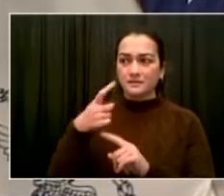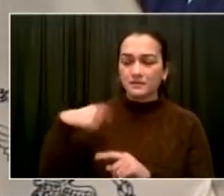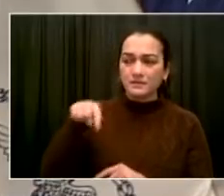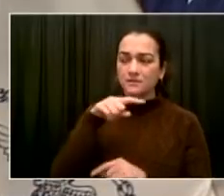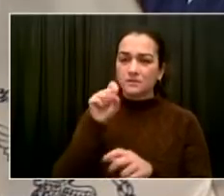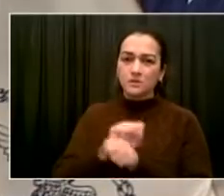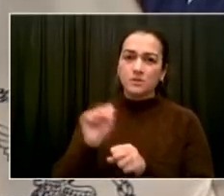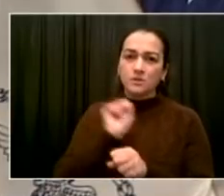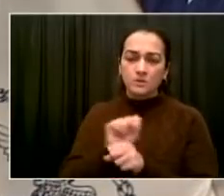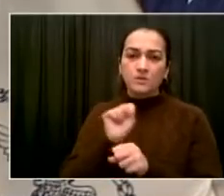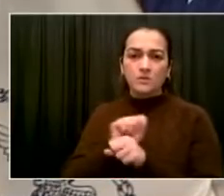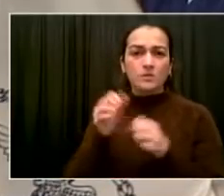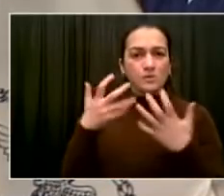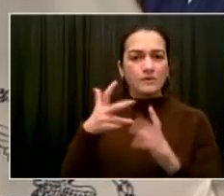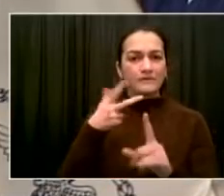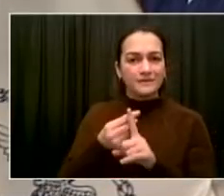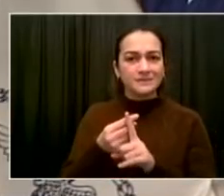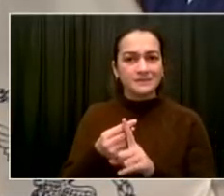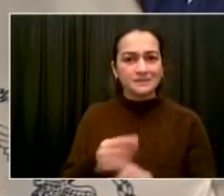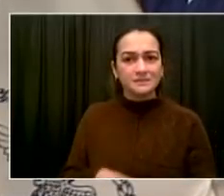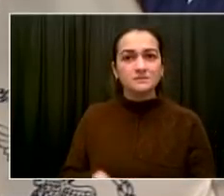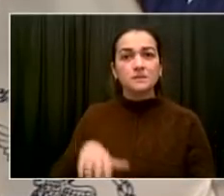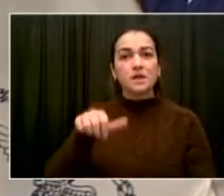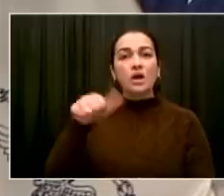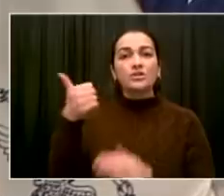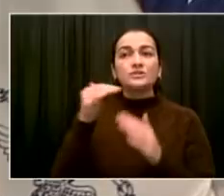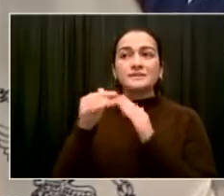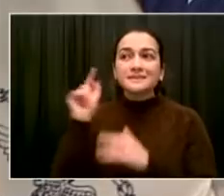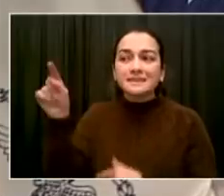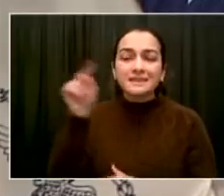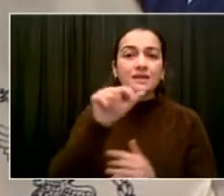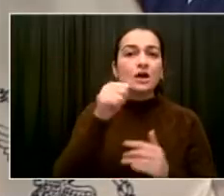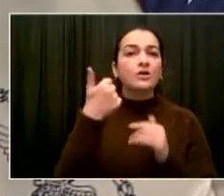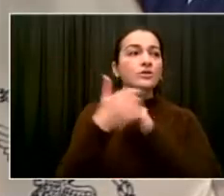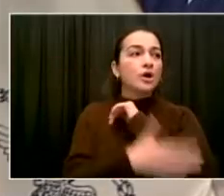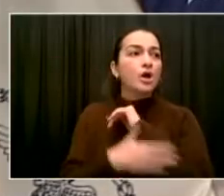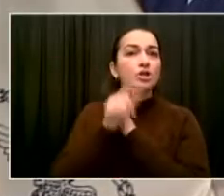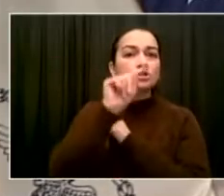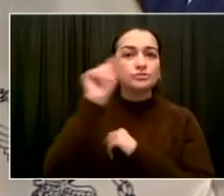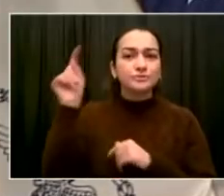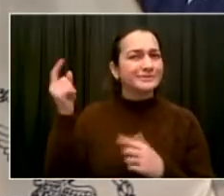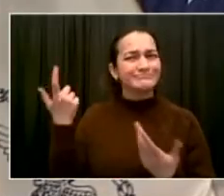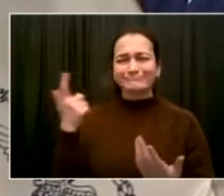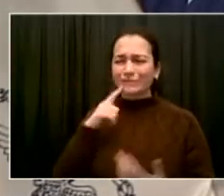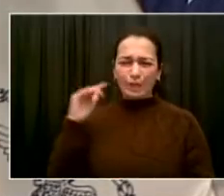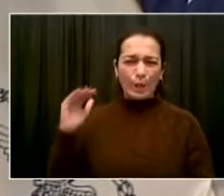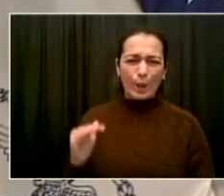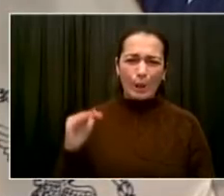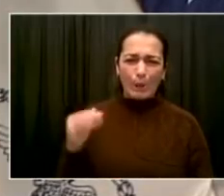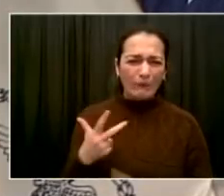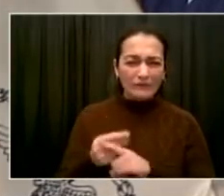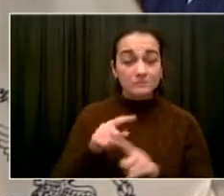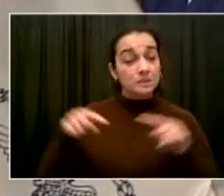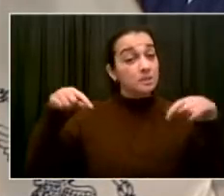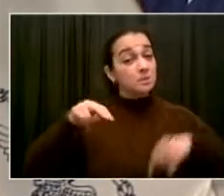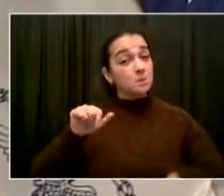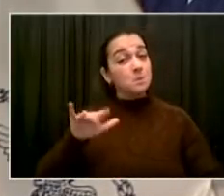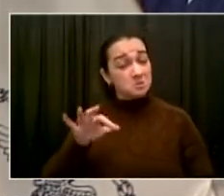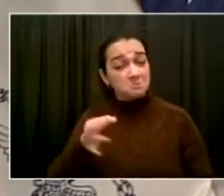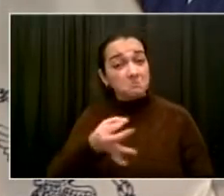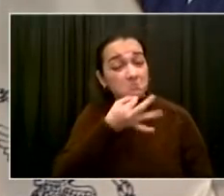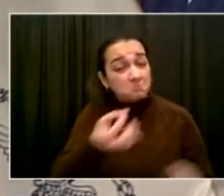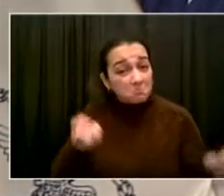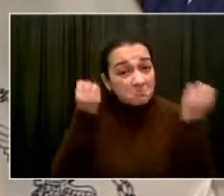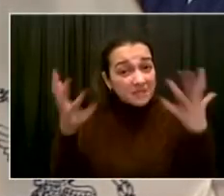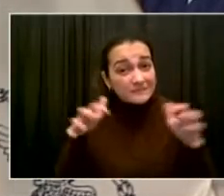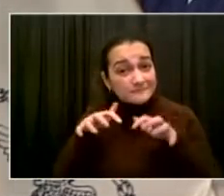this situation well. But clearly, if there's any situation in office, we're going to deal with it. And I would just respectfully say, I think there's been a